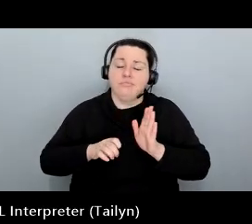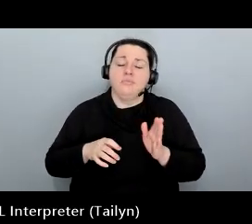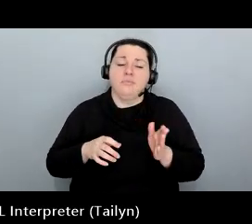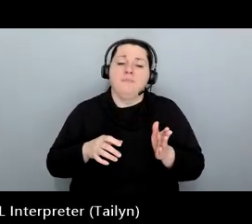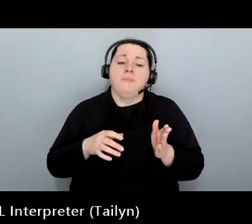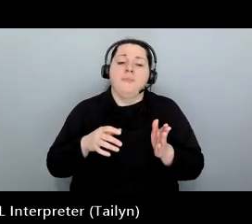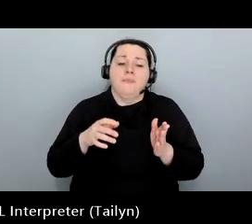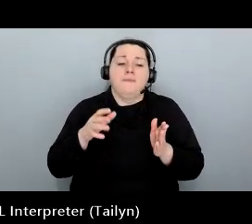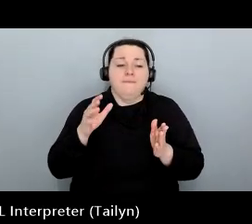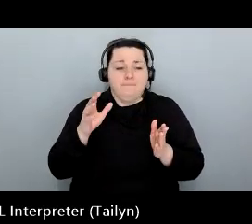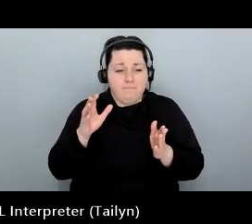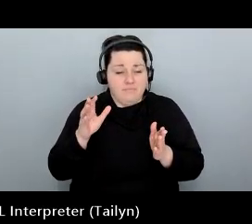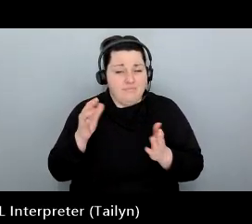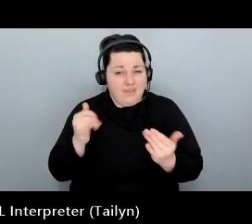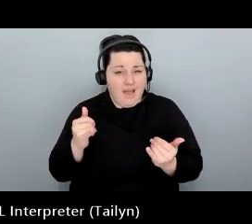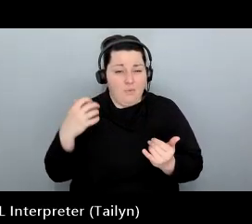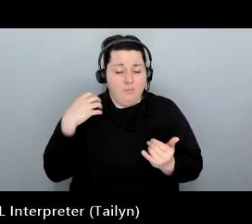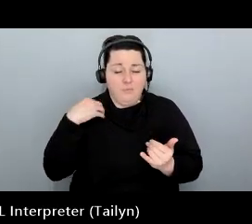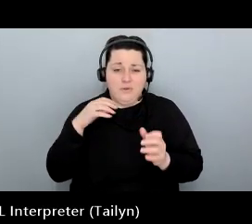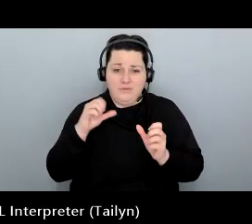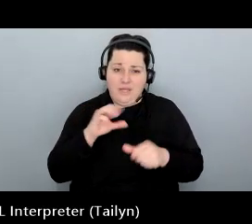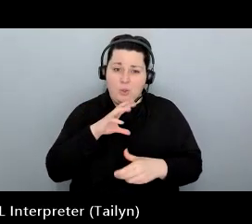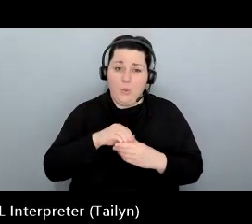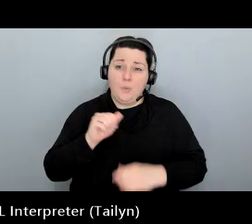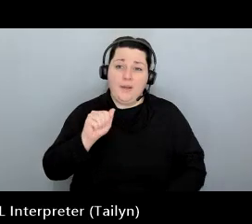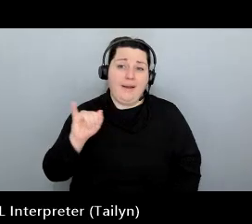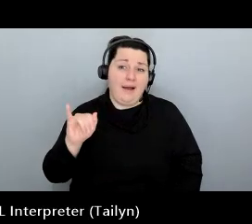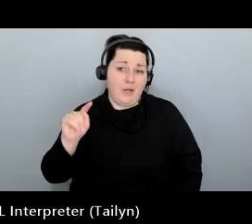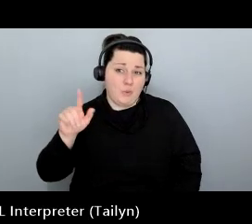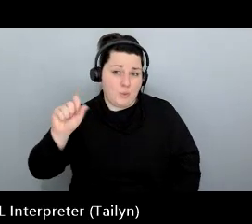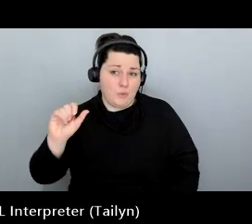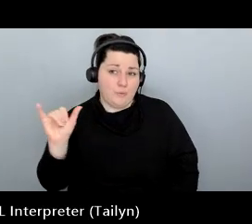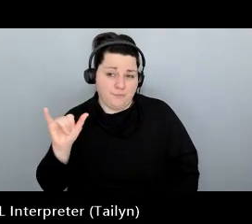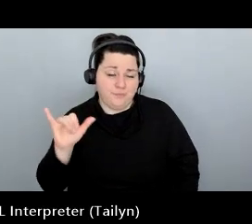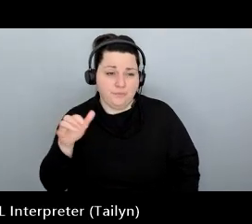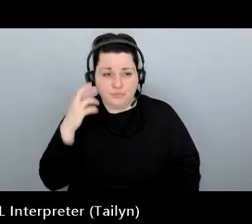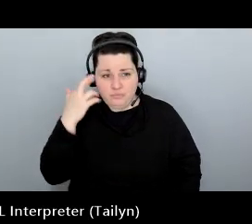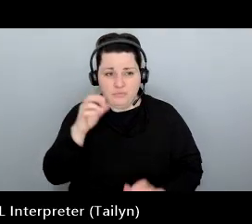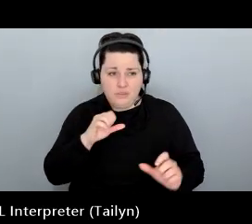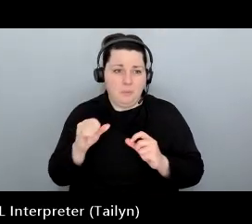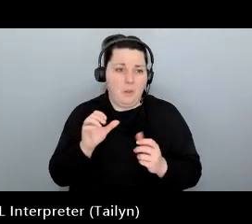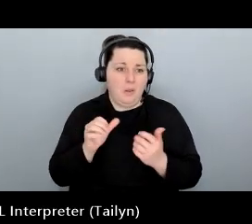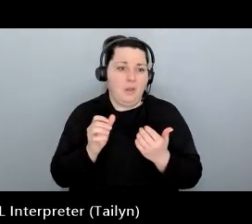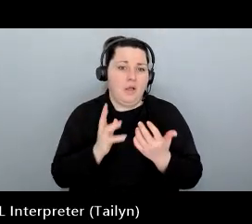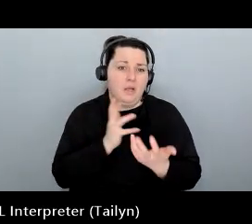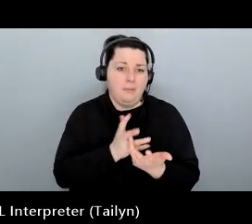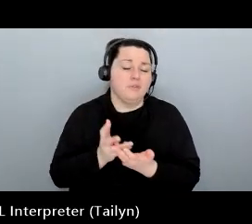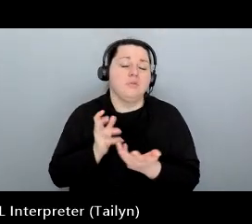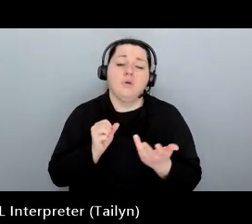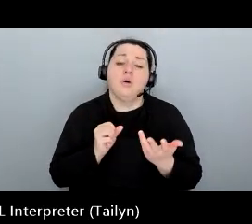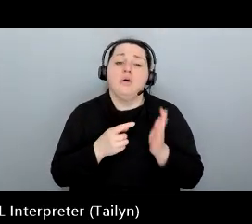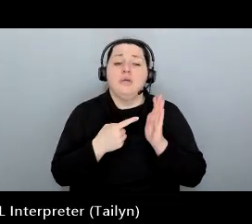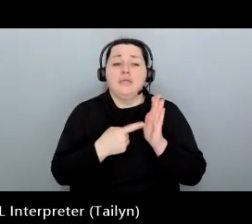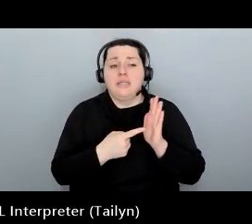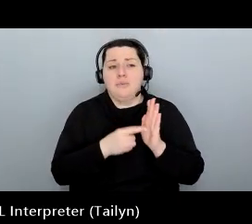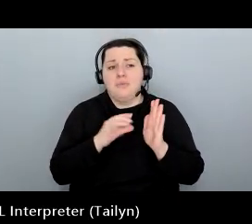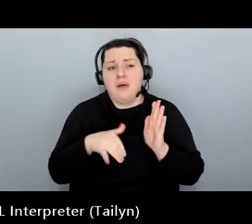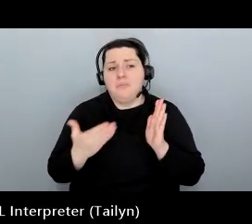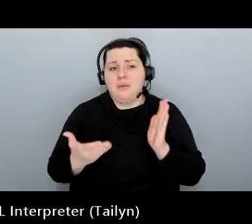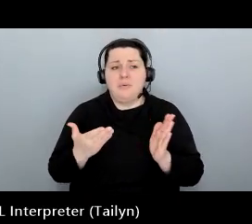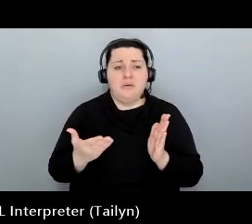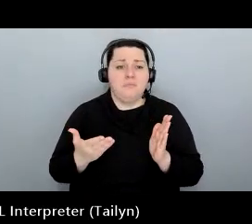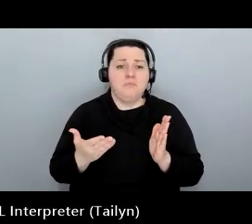technology, employers can now incorporate AI tools as reasonable accommodations. So, some examples of those might be things